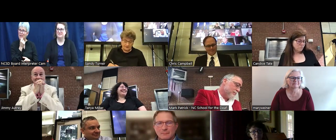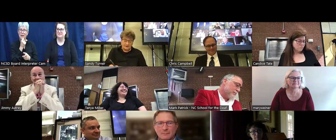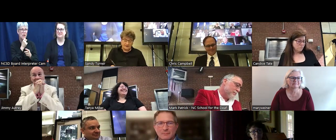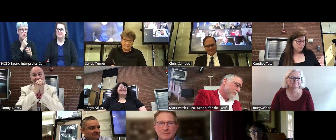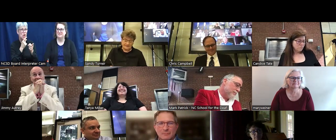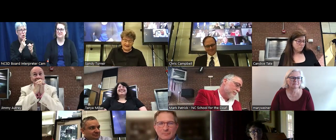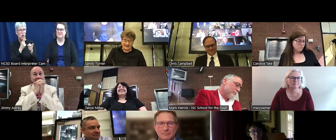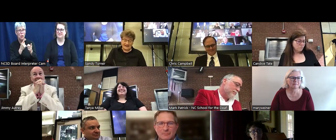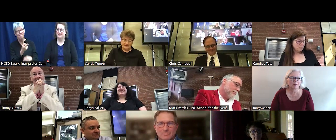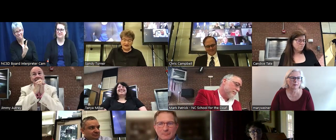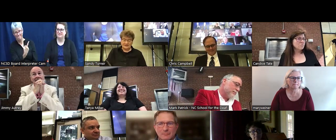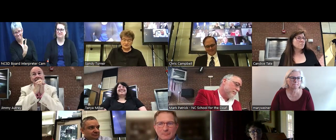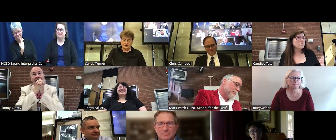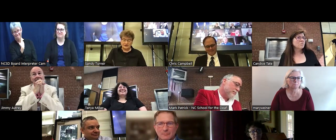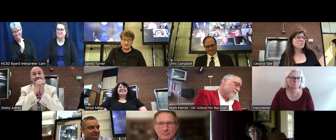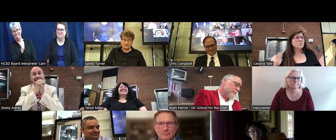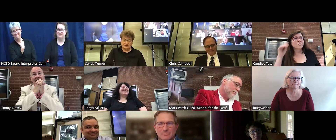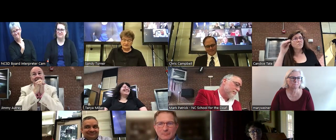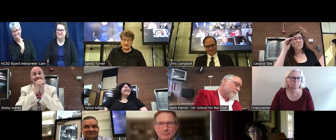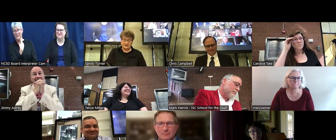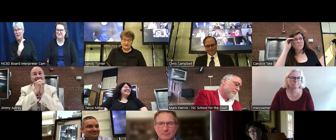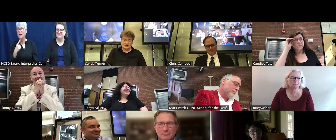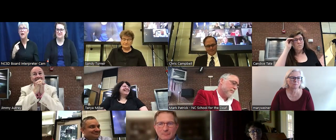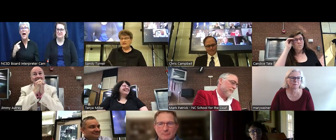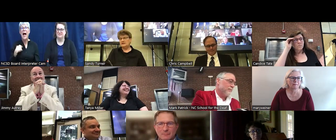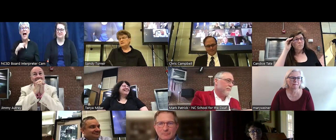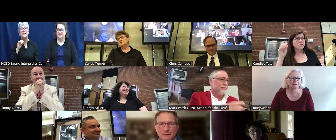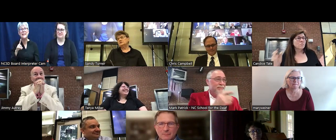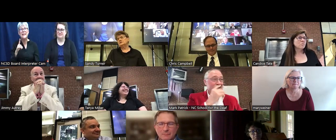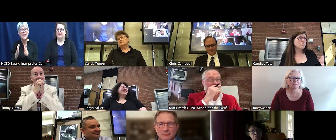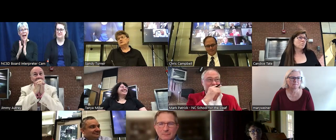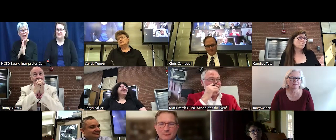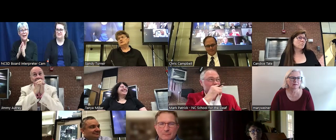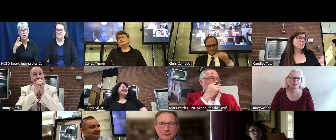me. I have asked Chris to give us an update